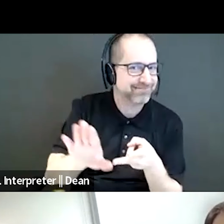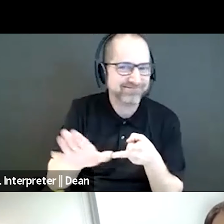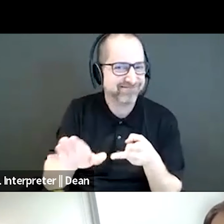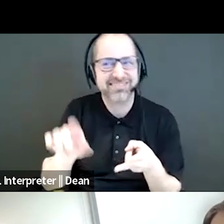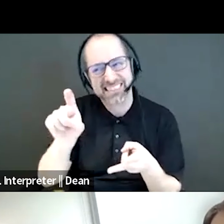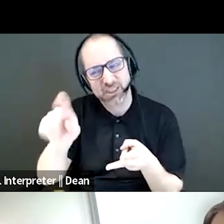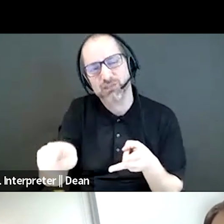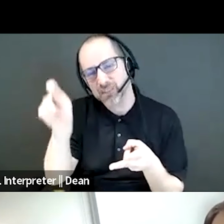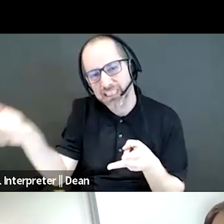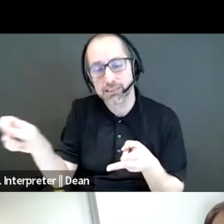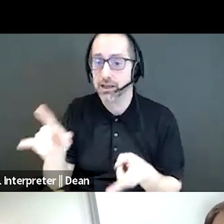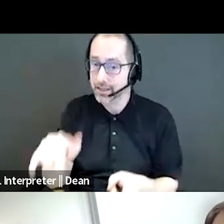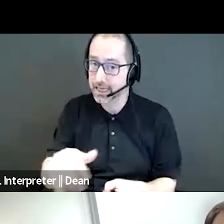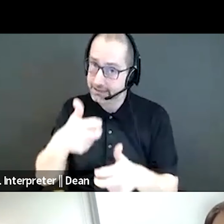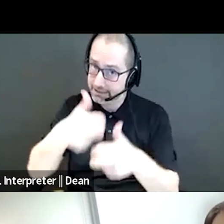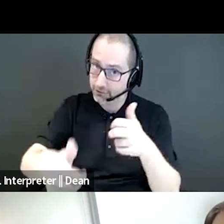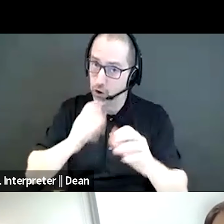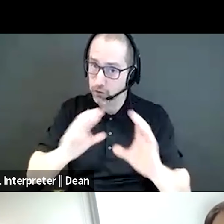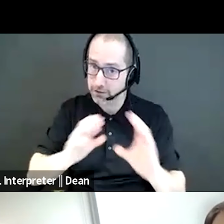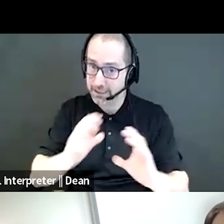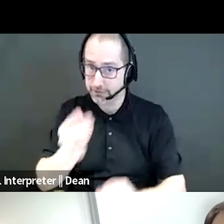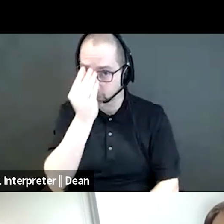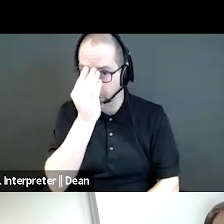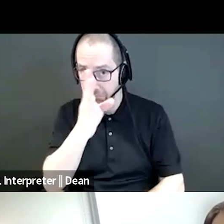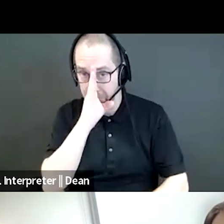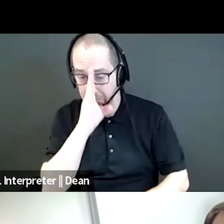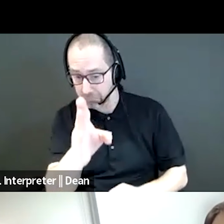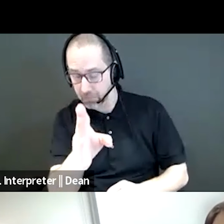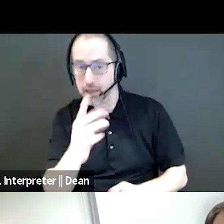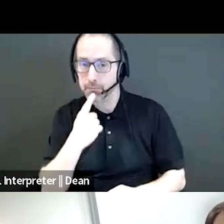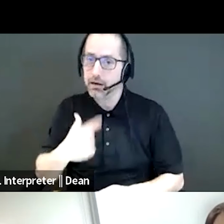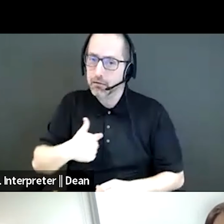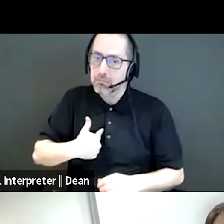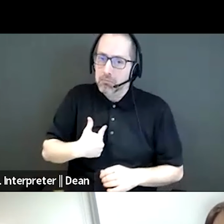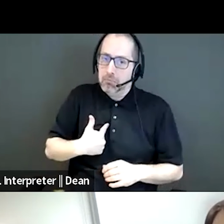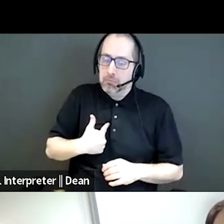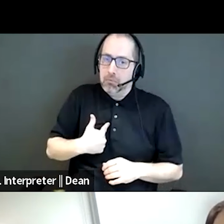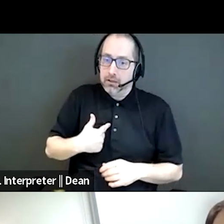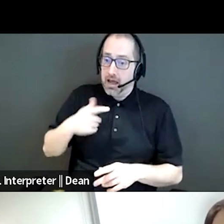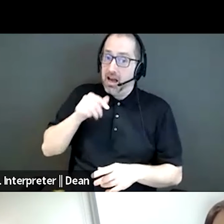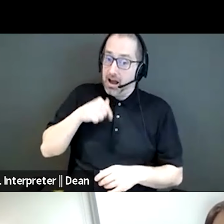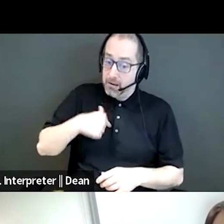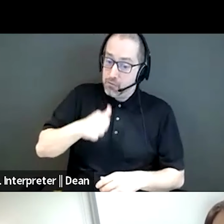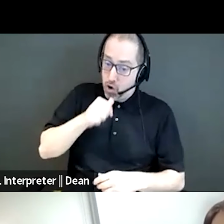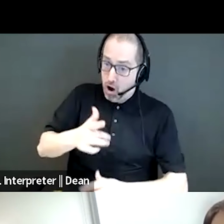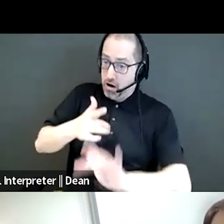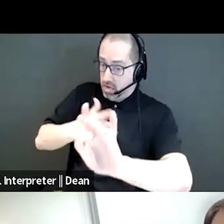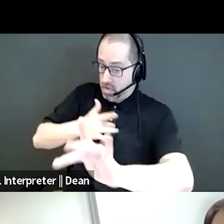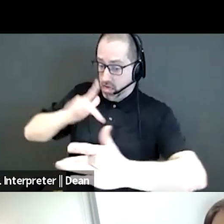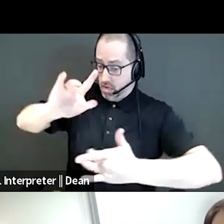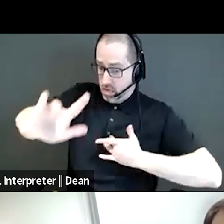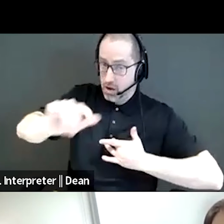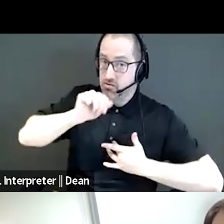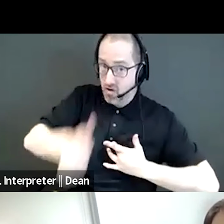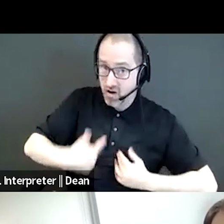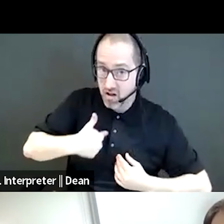comfortable having those. And it made me rethink that initial one, which was, you're not people focused, to, wow, no, you're tough, you're logical, but that's a